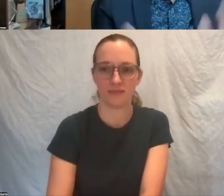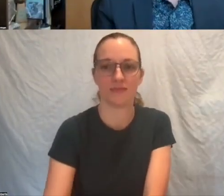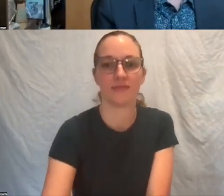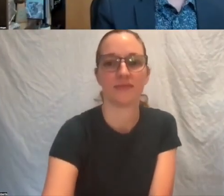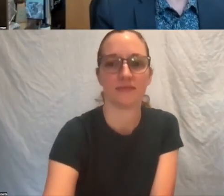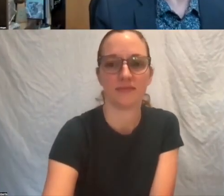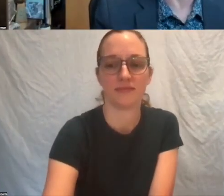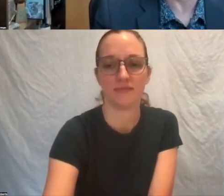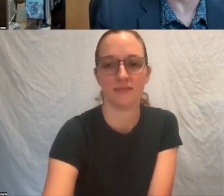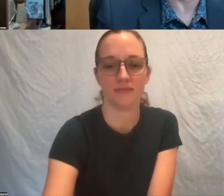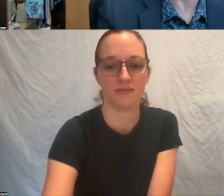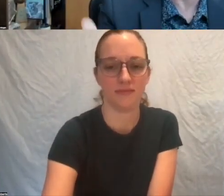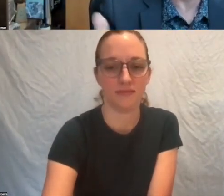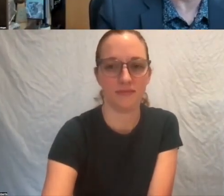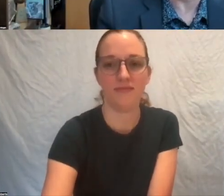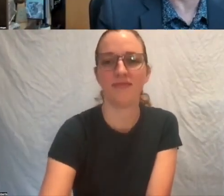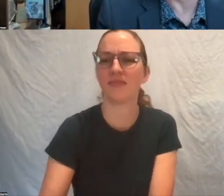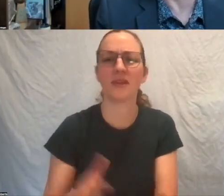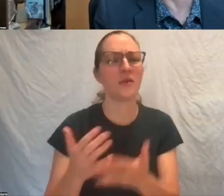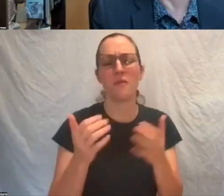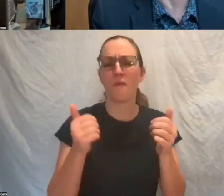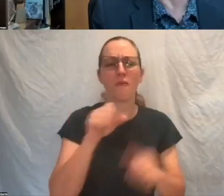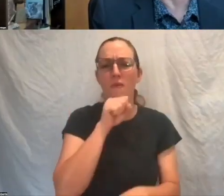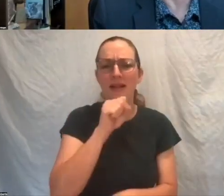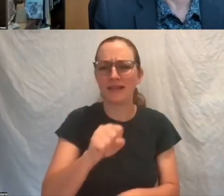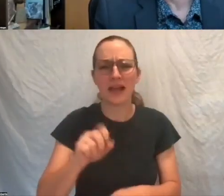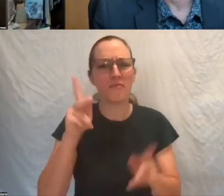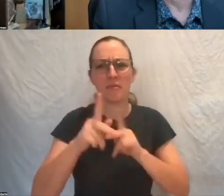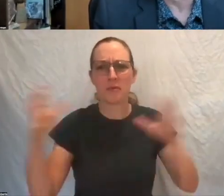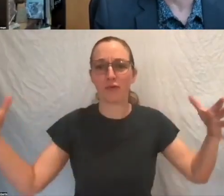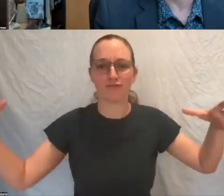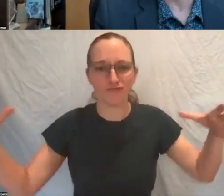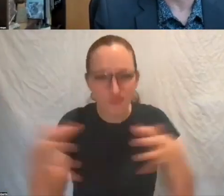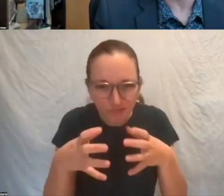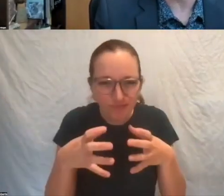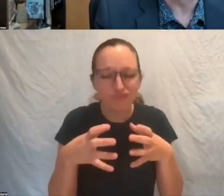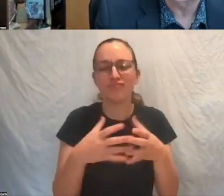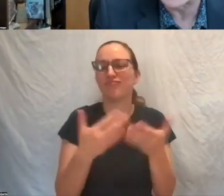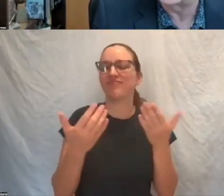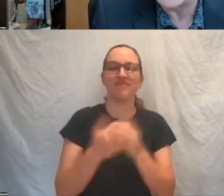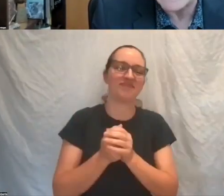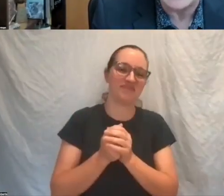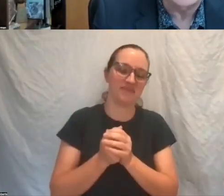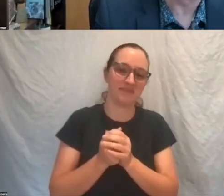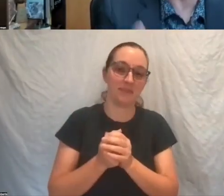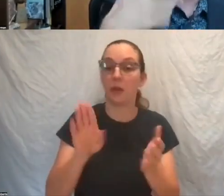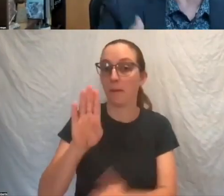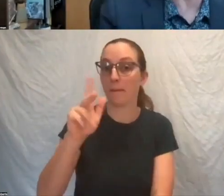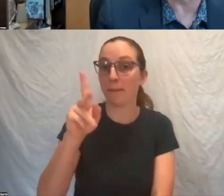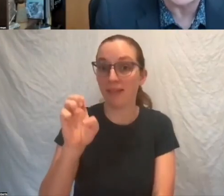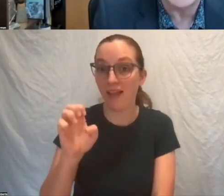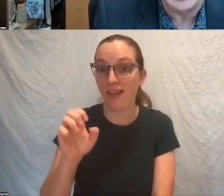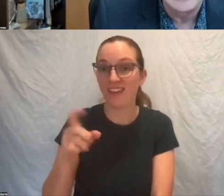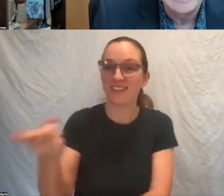love bringing people together. Performing arts, future, it's everything. Yes, So Blake, come on Blake,